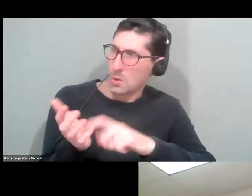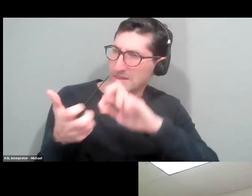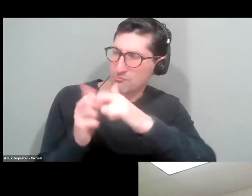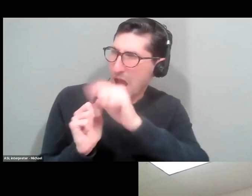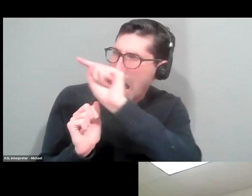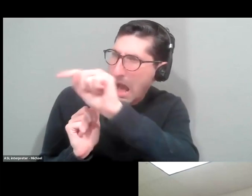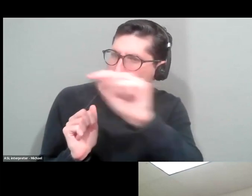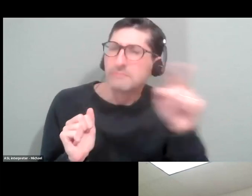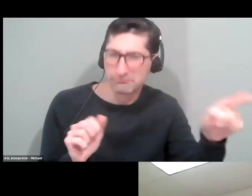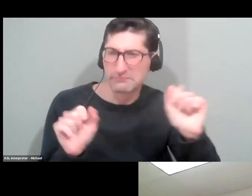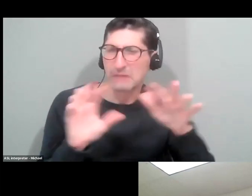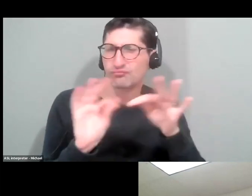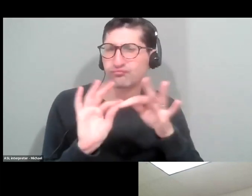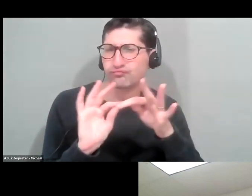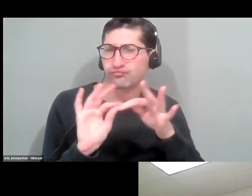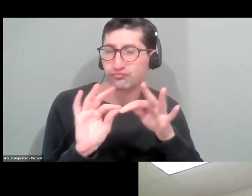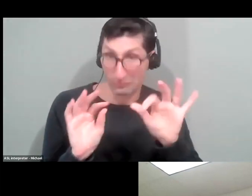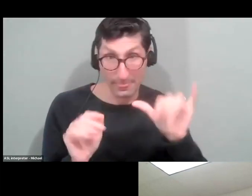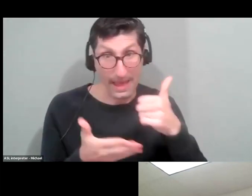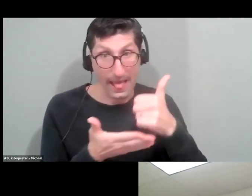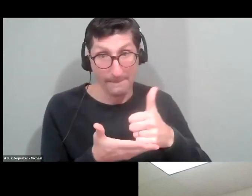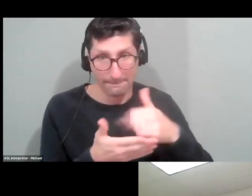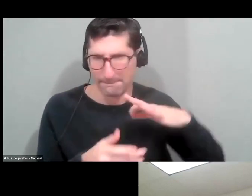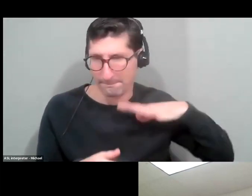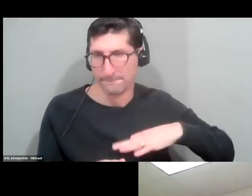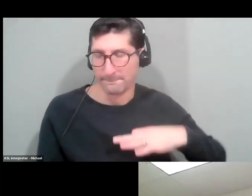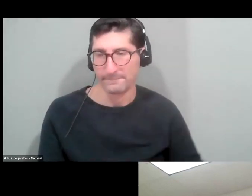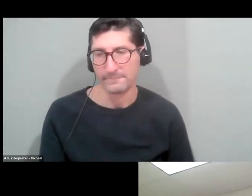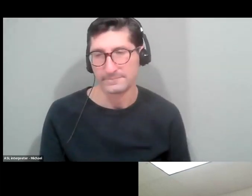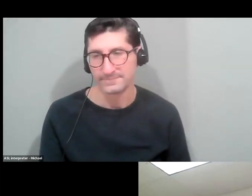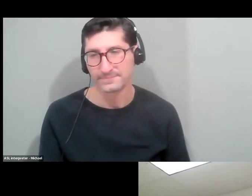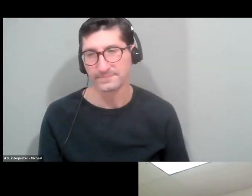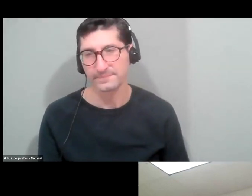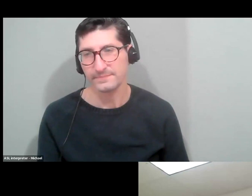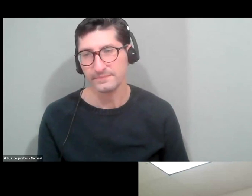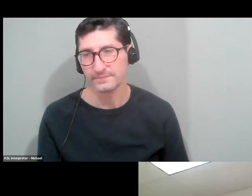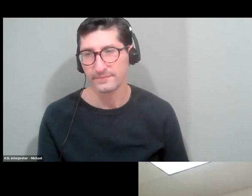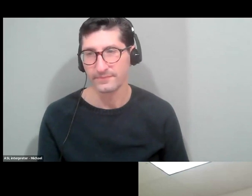in their time there, and that can be very helpful.